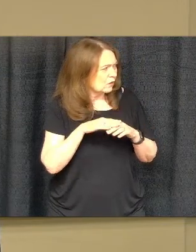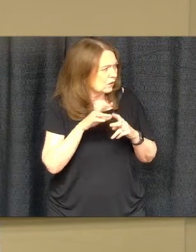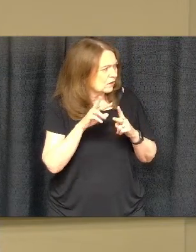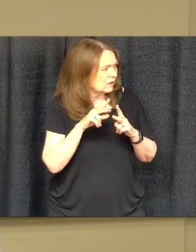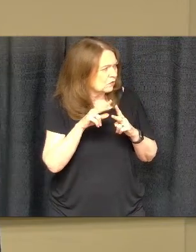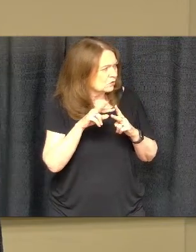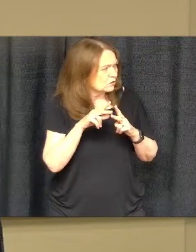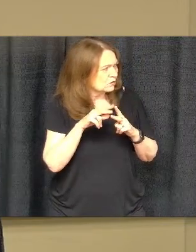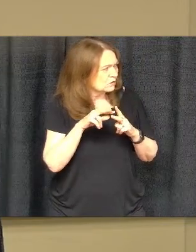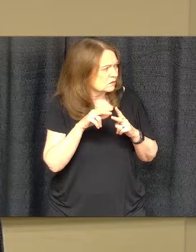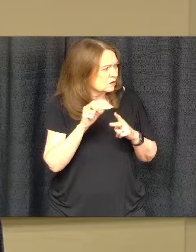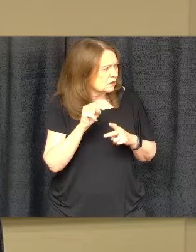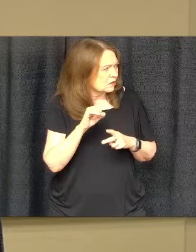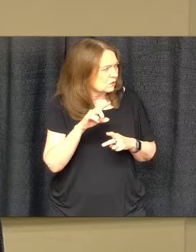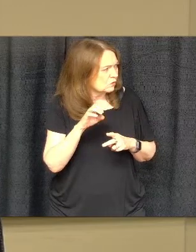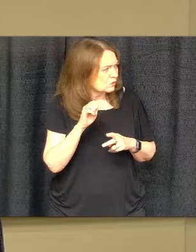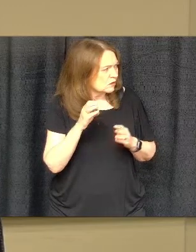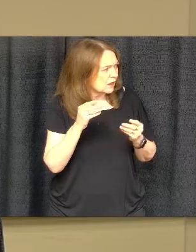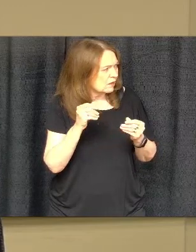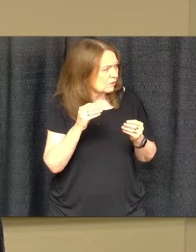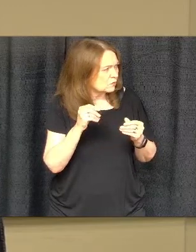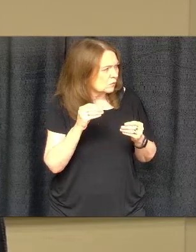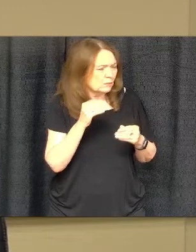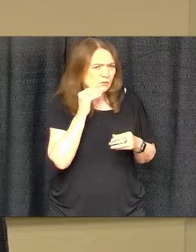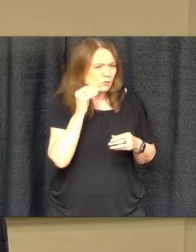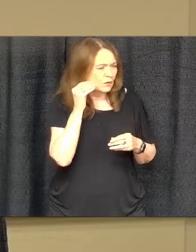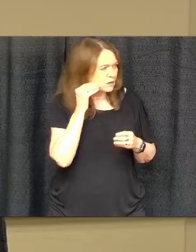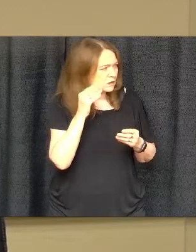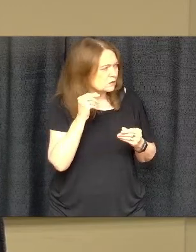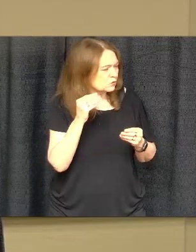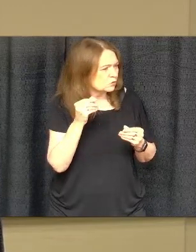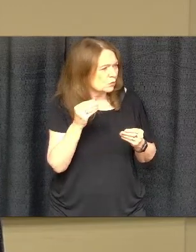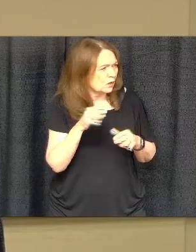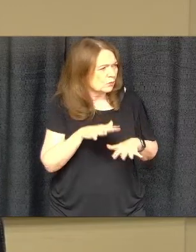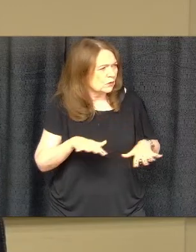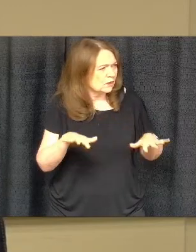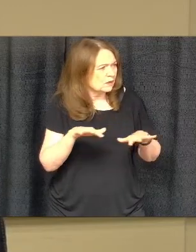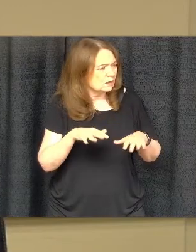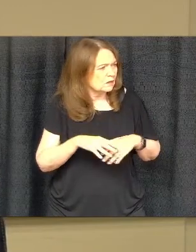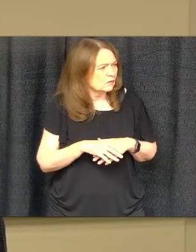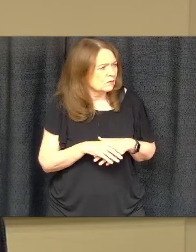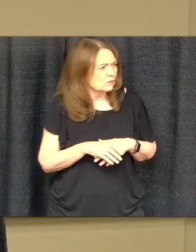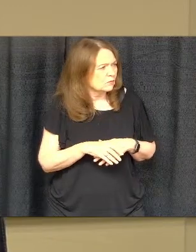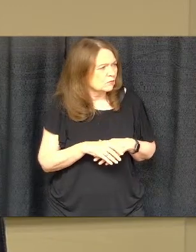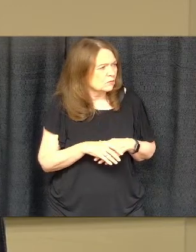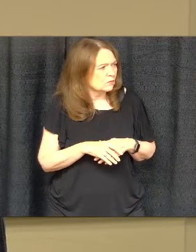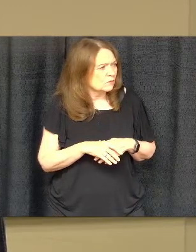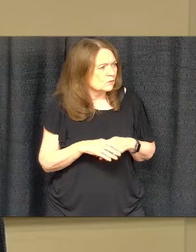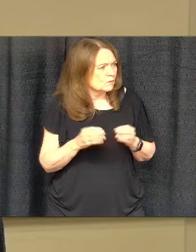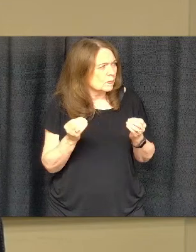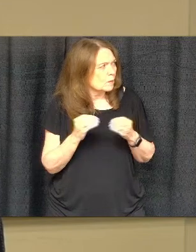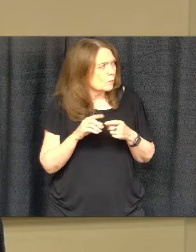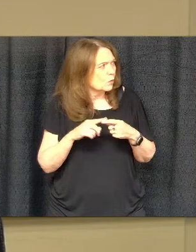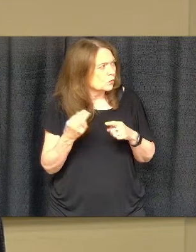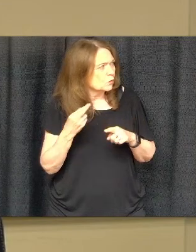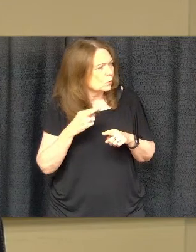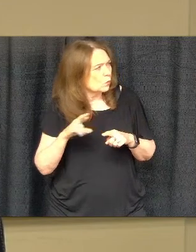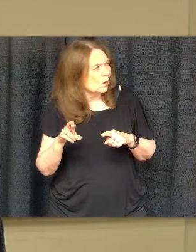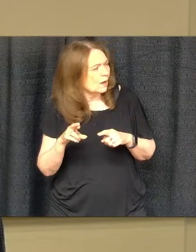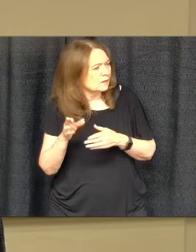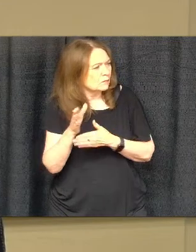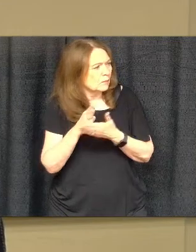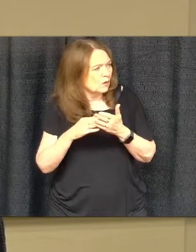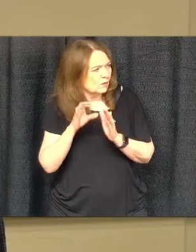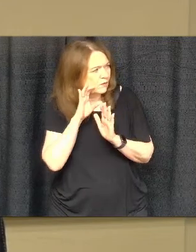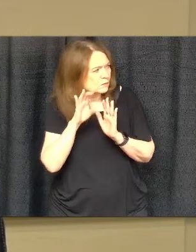specifically the property, the residential property to, I guess that's the south? Or to the right side of this picture, I guess we'll say.